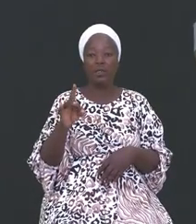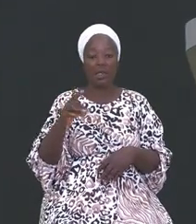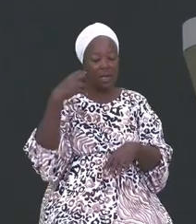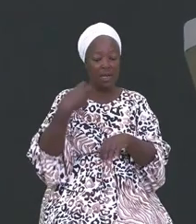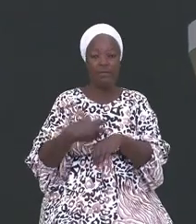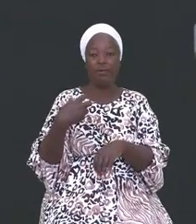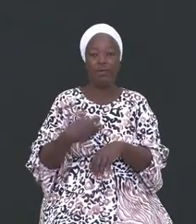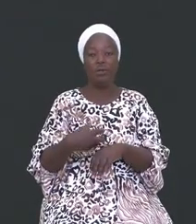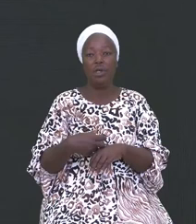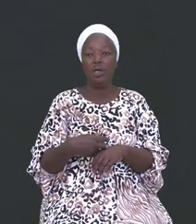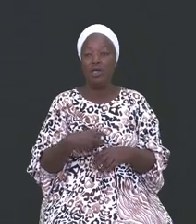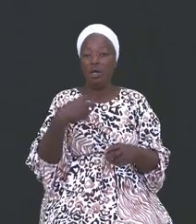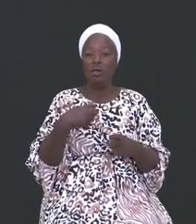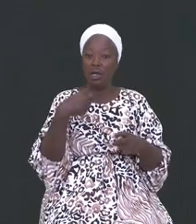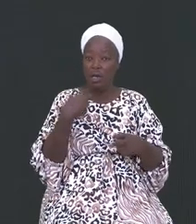difficult,